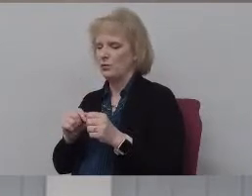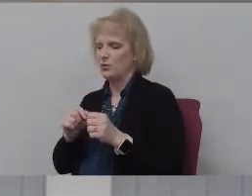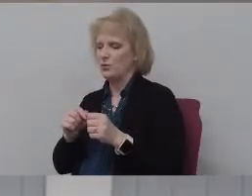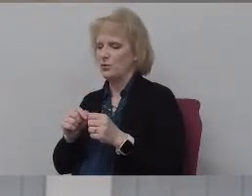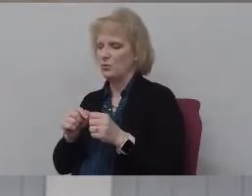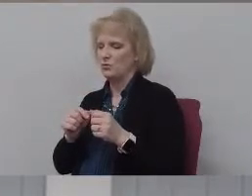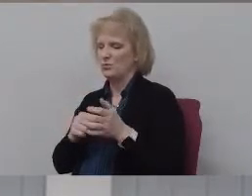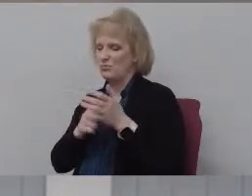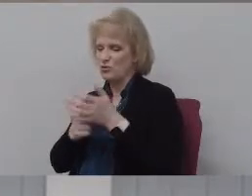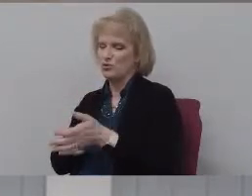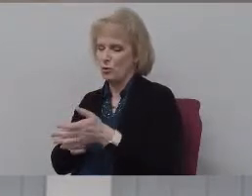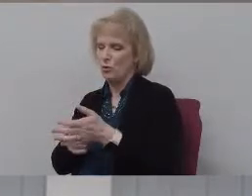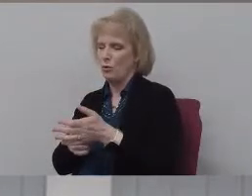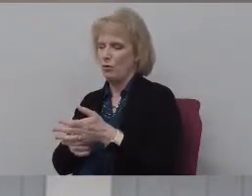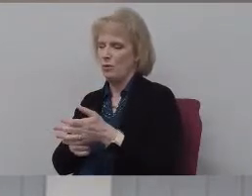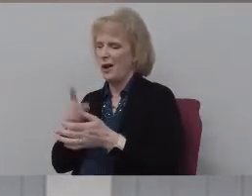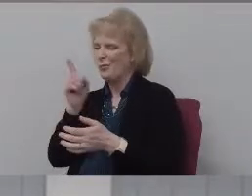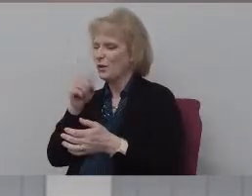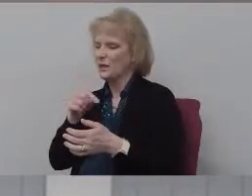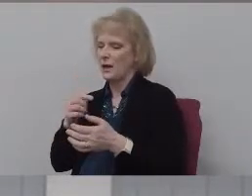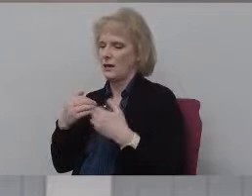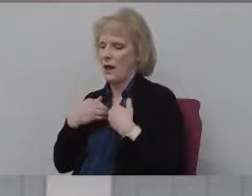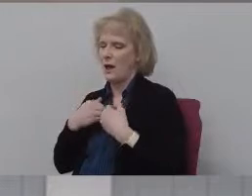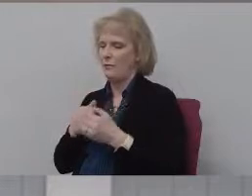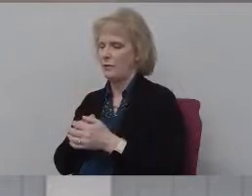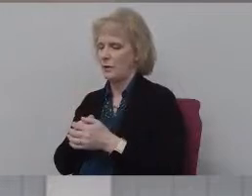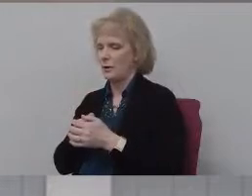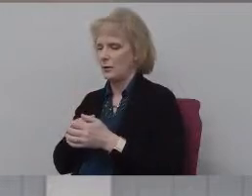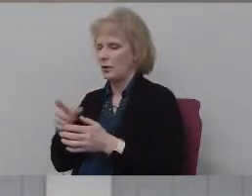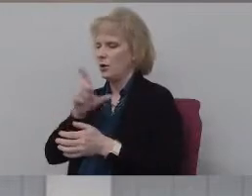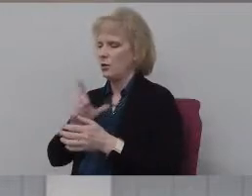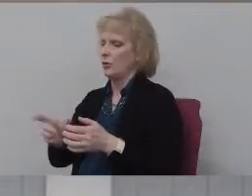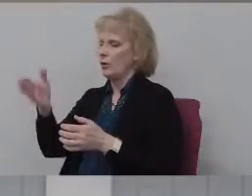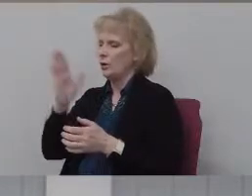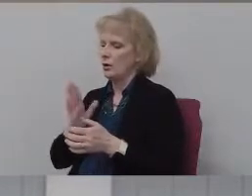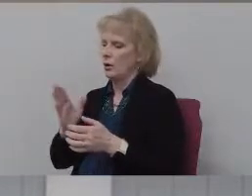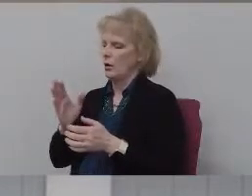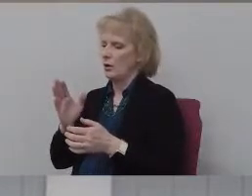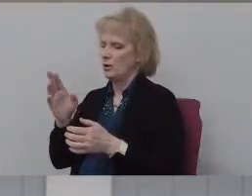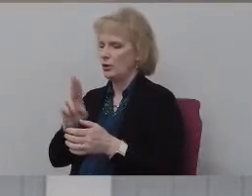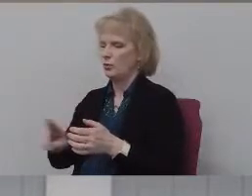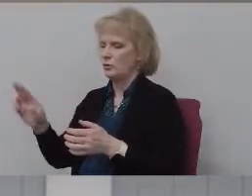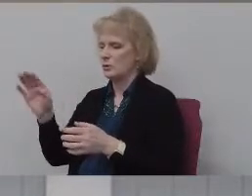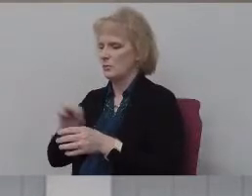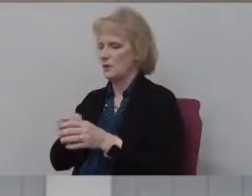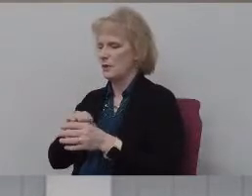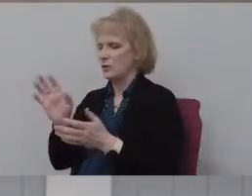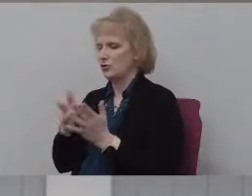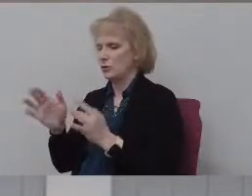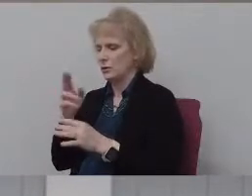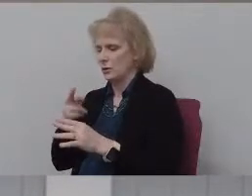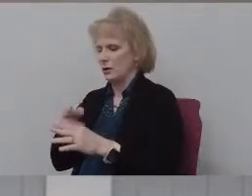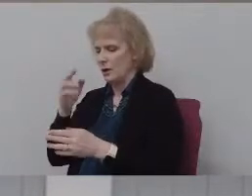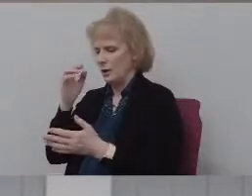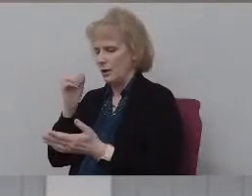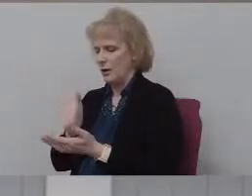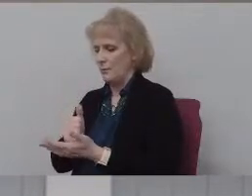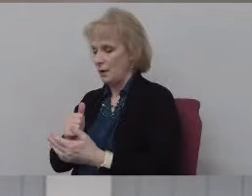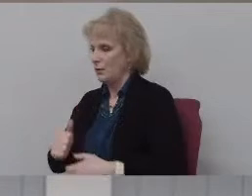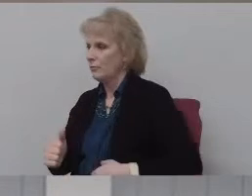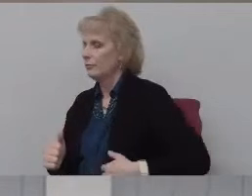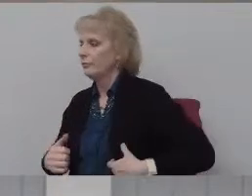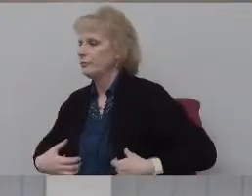feign today, to pretend to have. Lord God, I pray that you will use the message in Jesus' name. Amen. Thank you. You may be